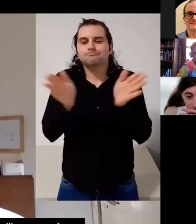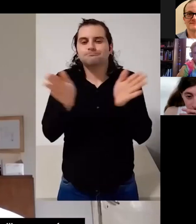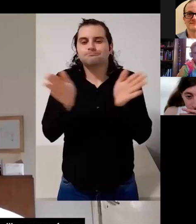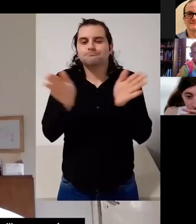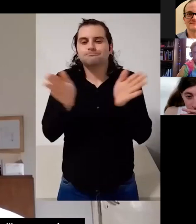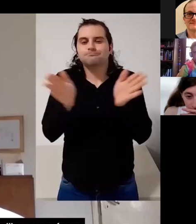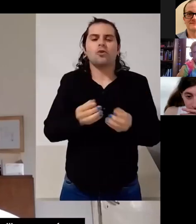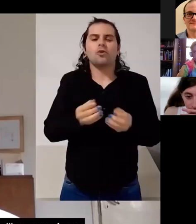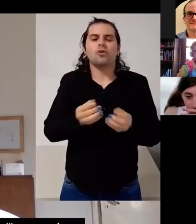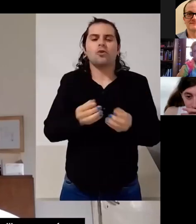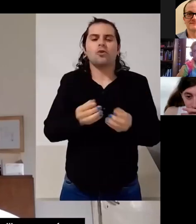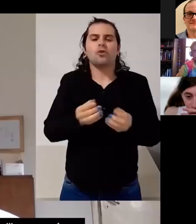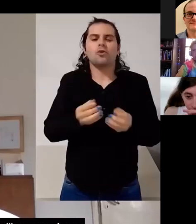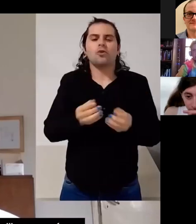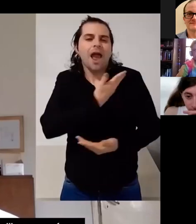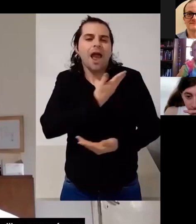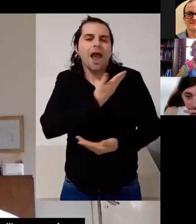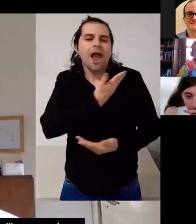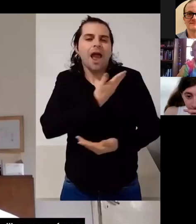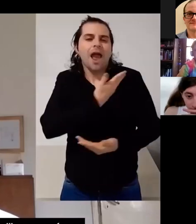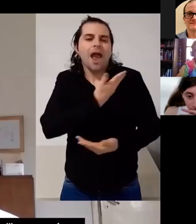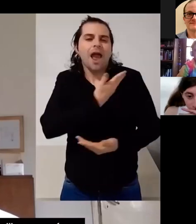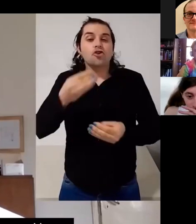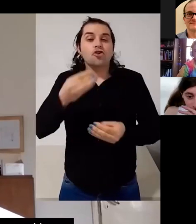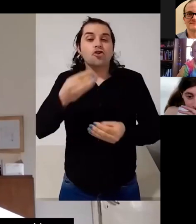share everything, and we